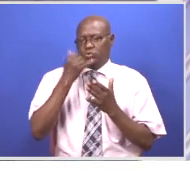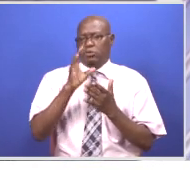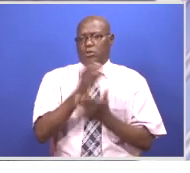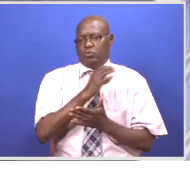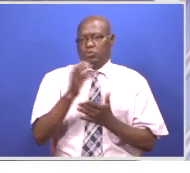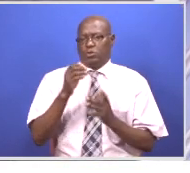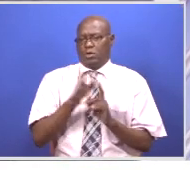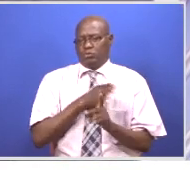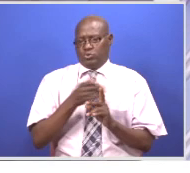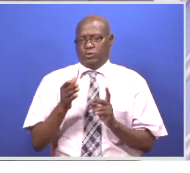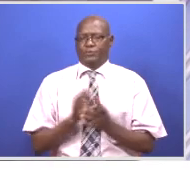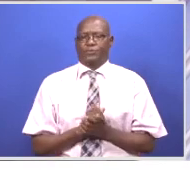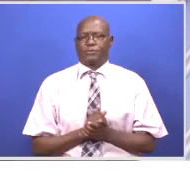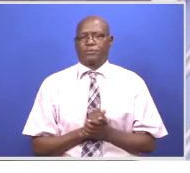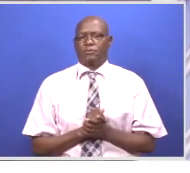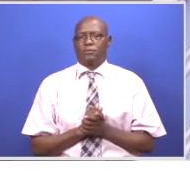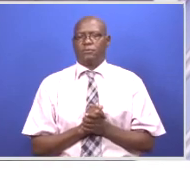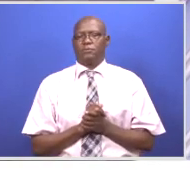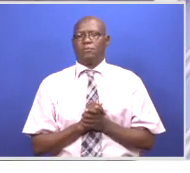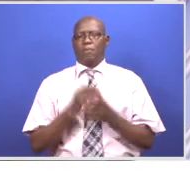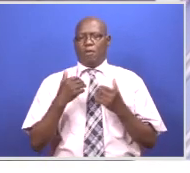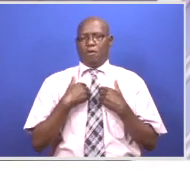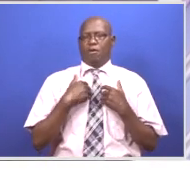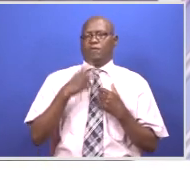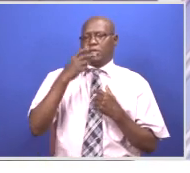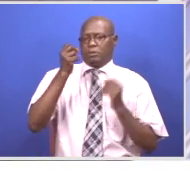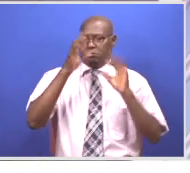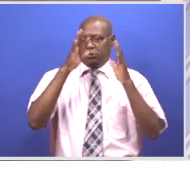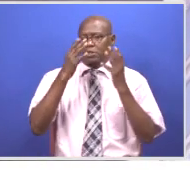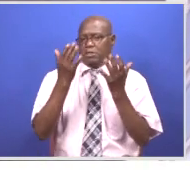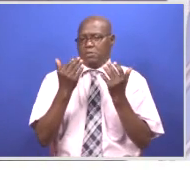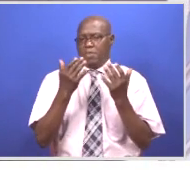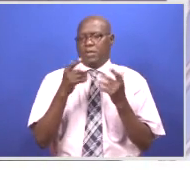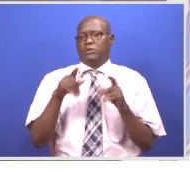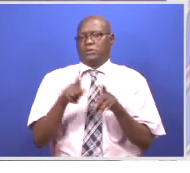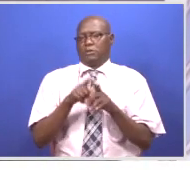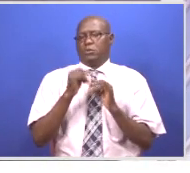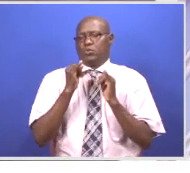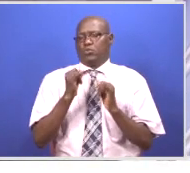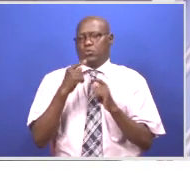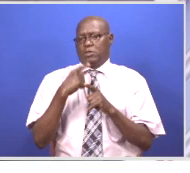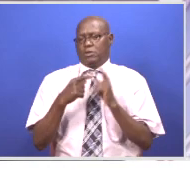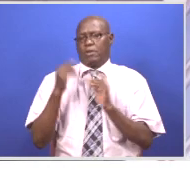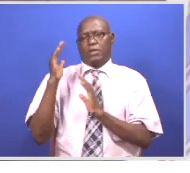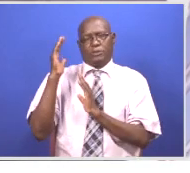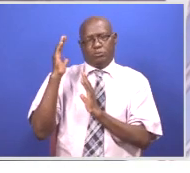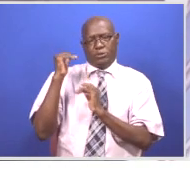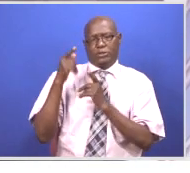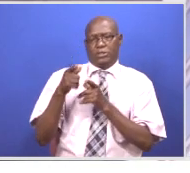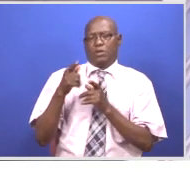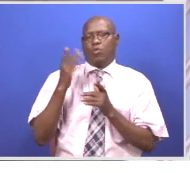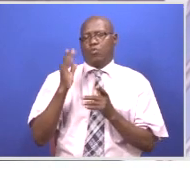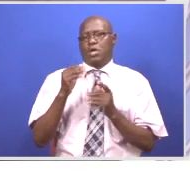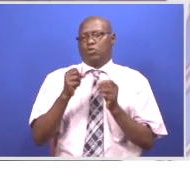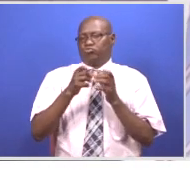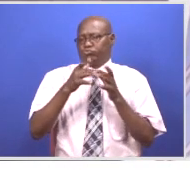seasons, we have Christmas coming up, and then of course the new year, and there is expectation that there will be a spike in